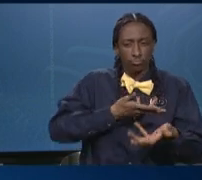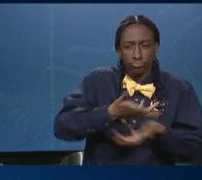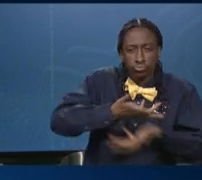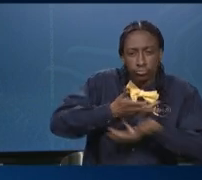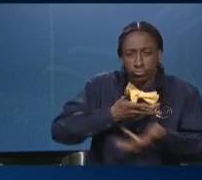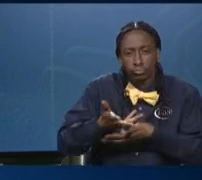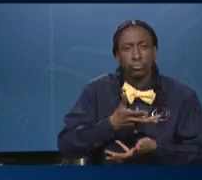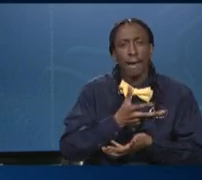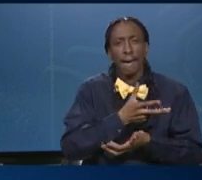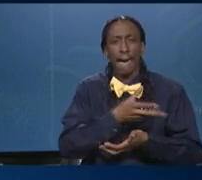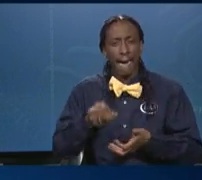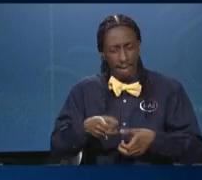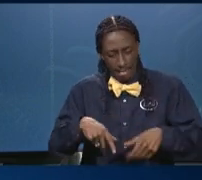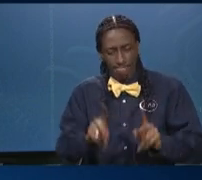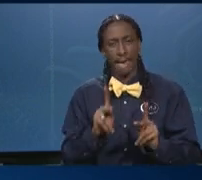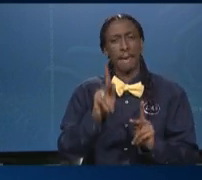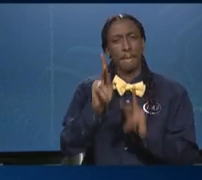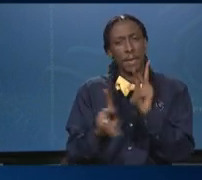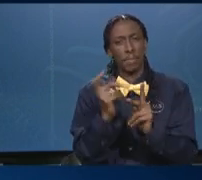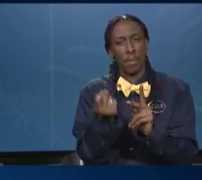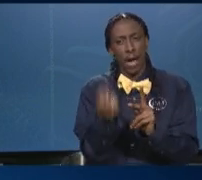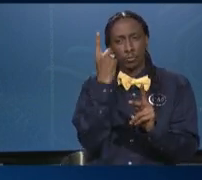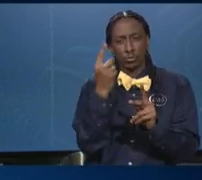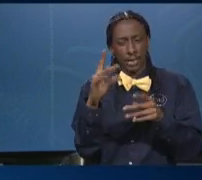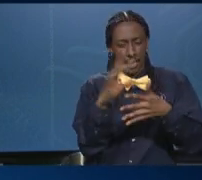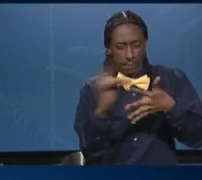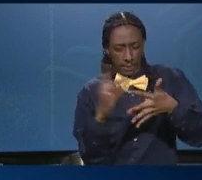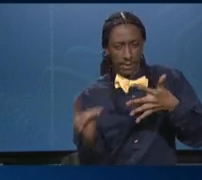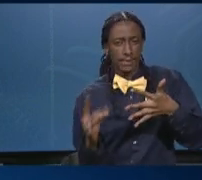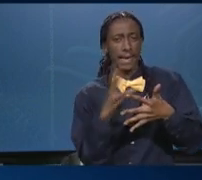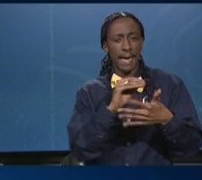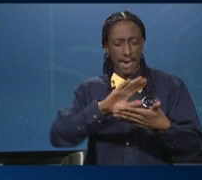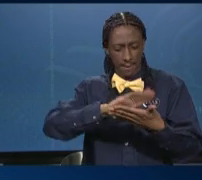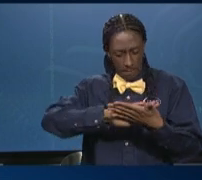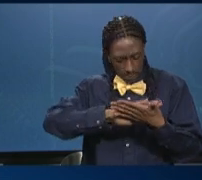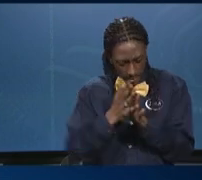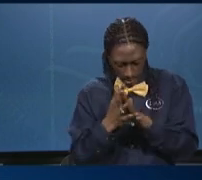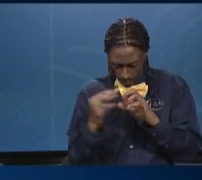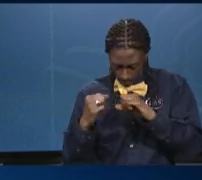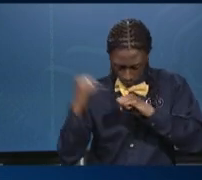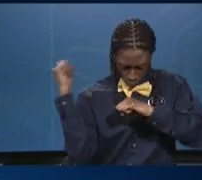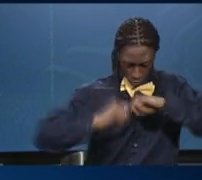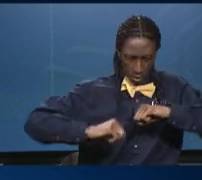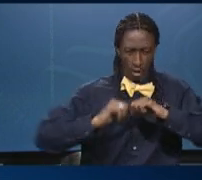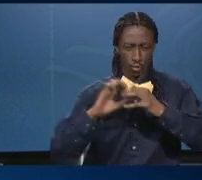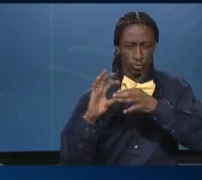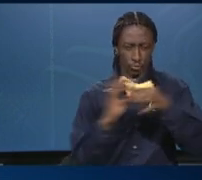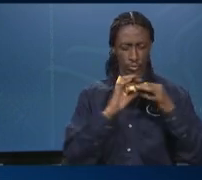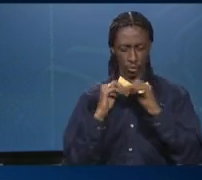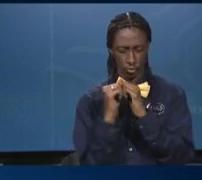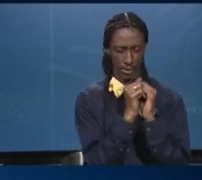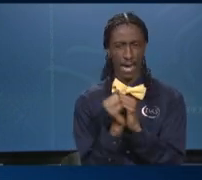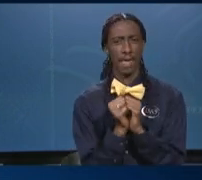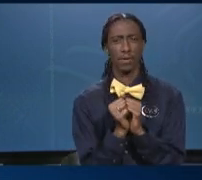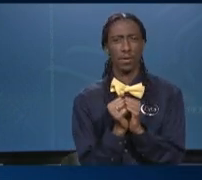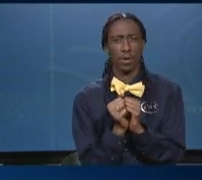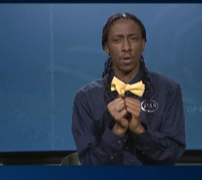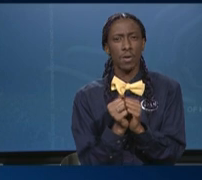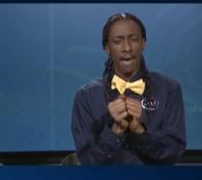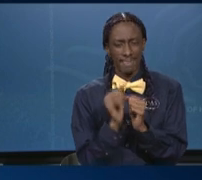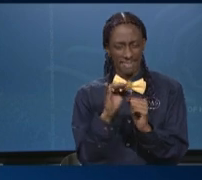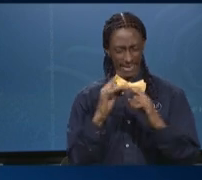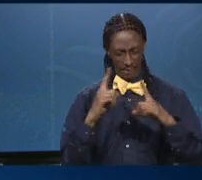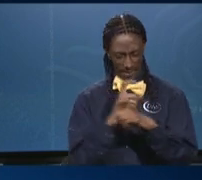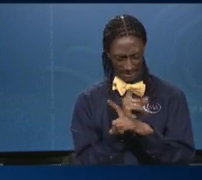there are opportunities and galvanize so that people can work together, that complexity and just how close it gets to your